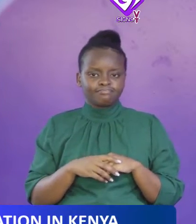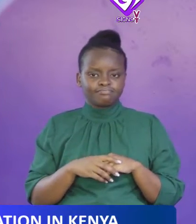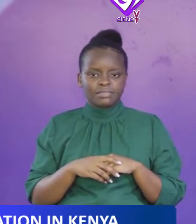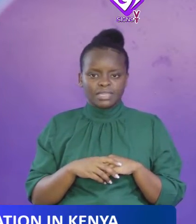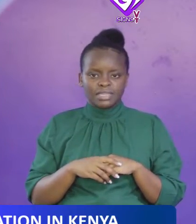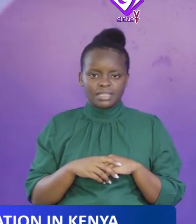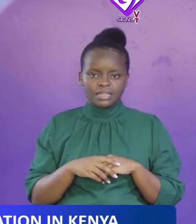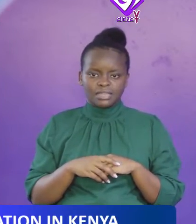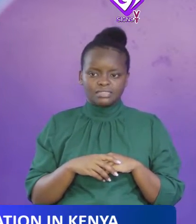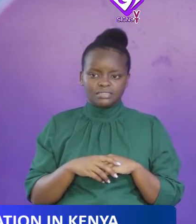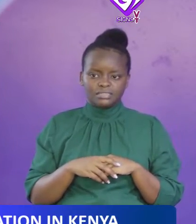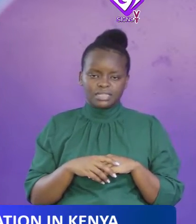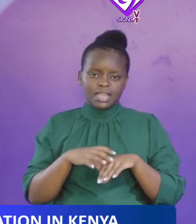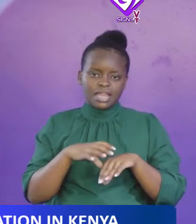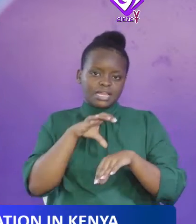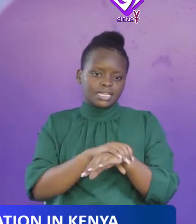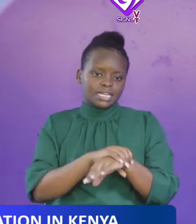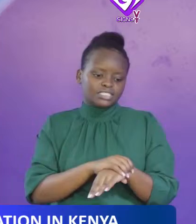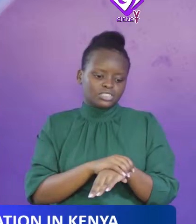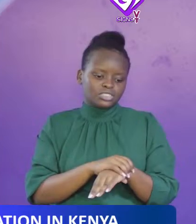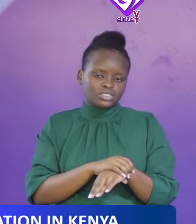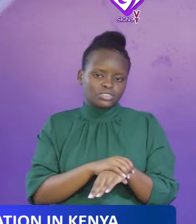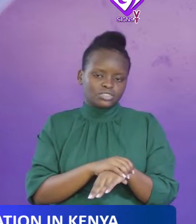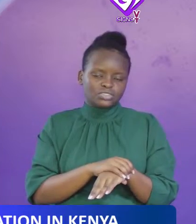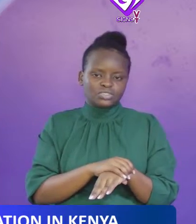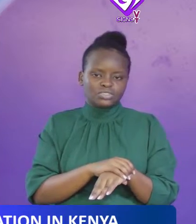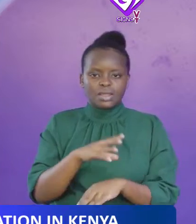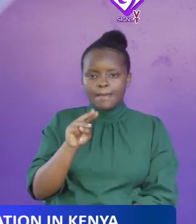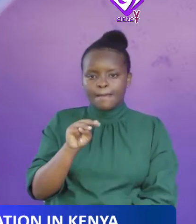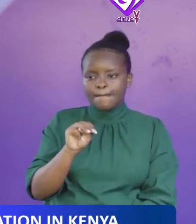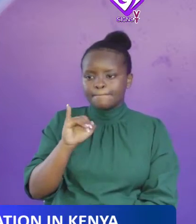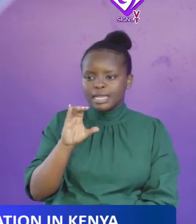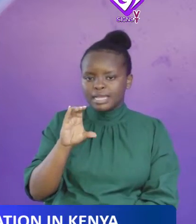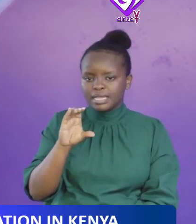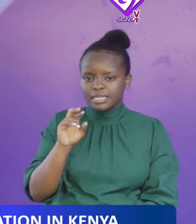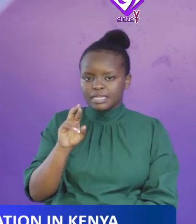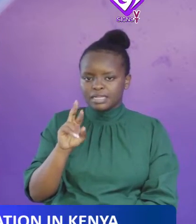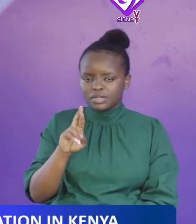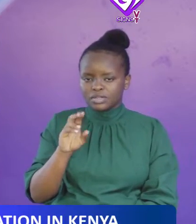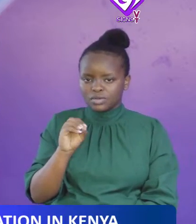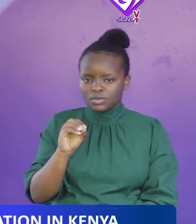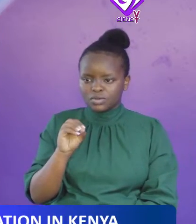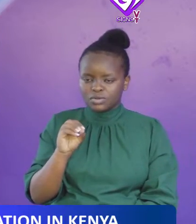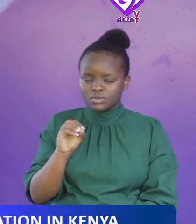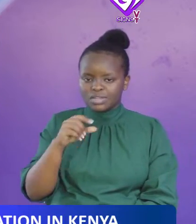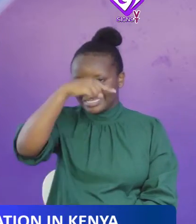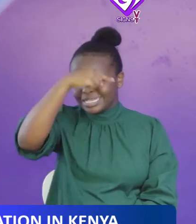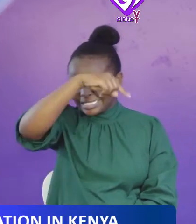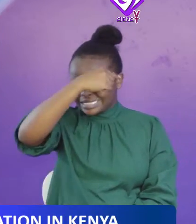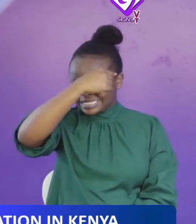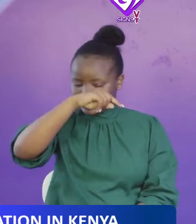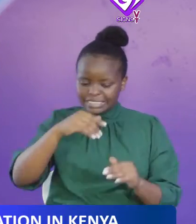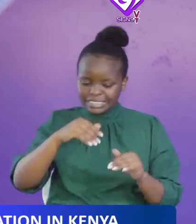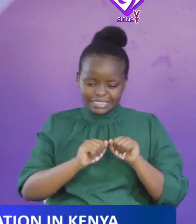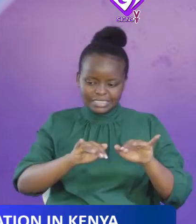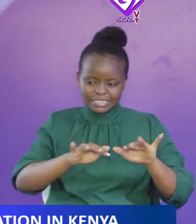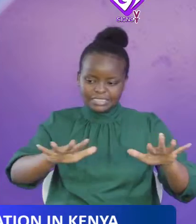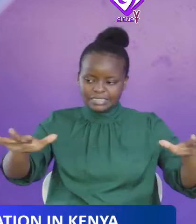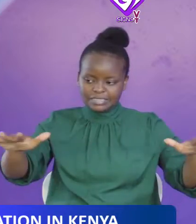get micro-credentials? And micro-credentials, I mean, can degrees be spread out? For